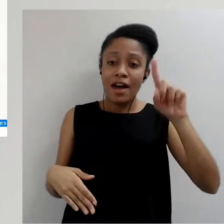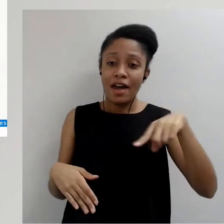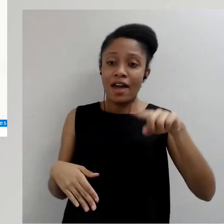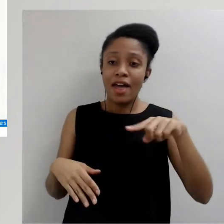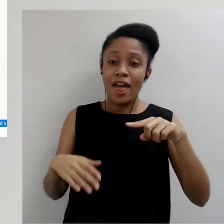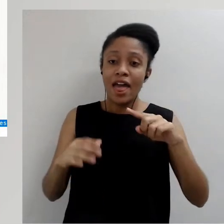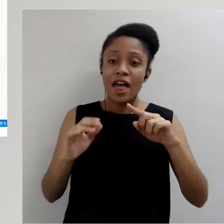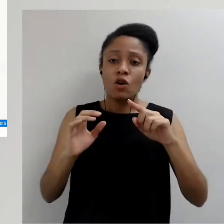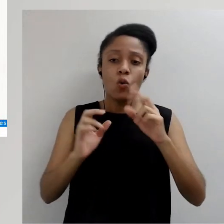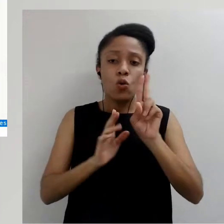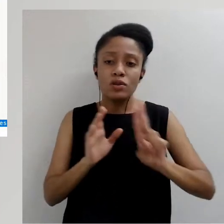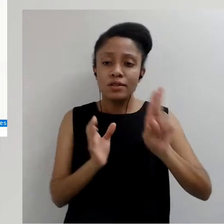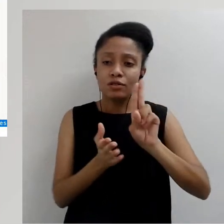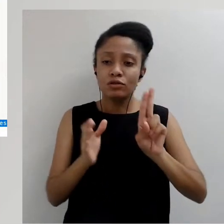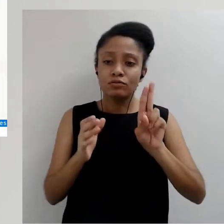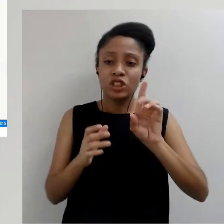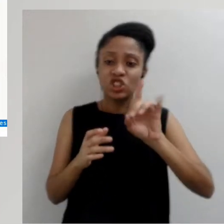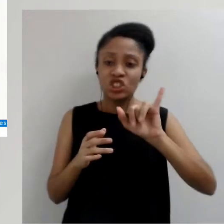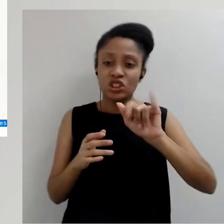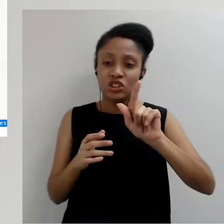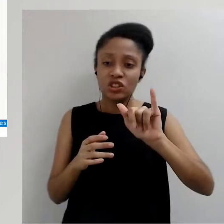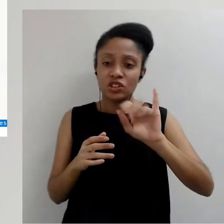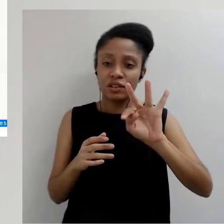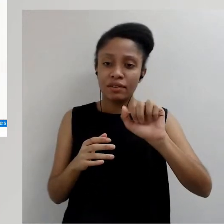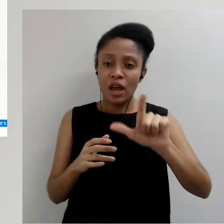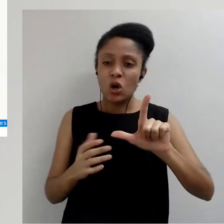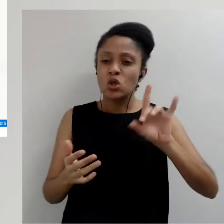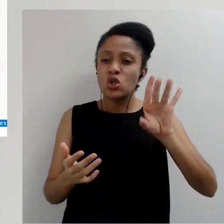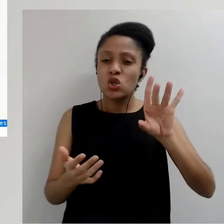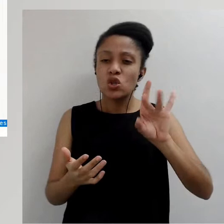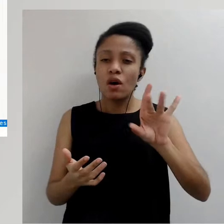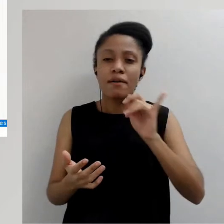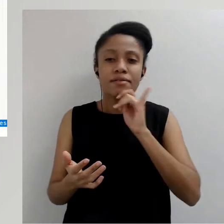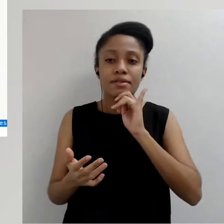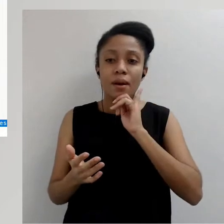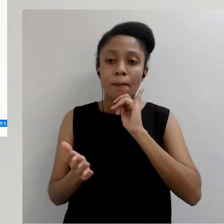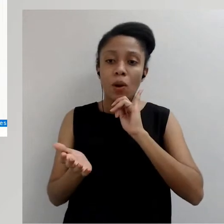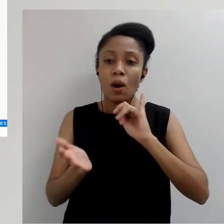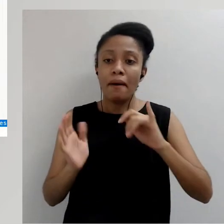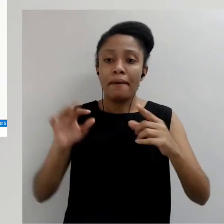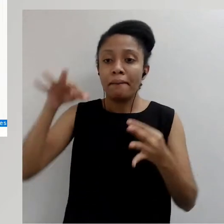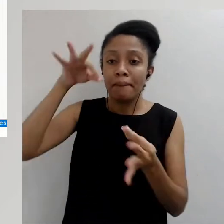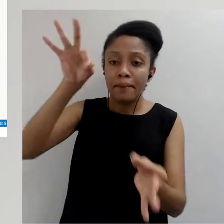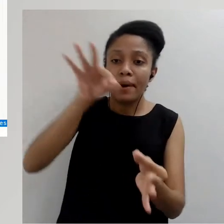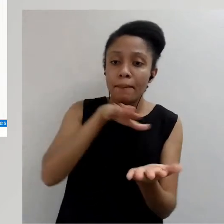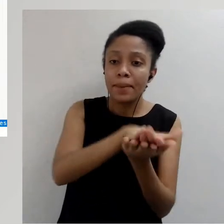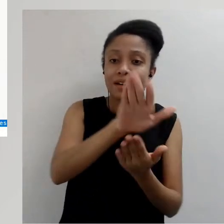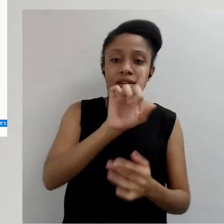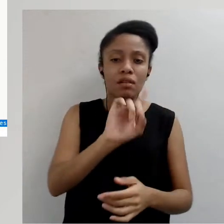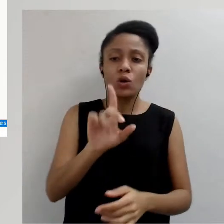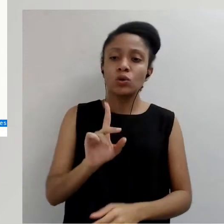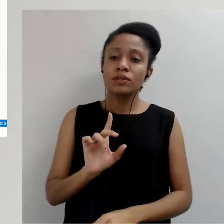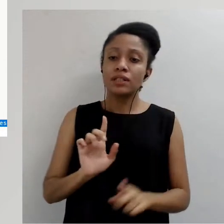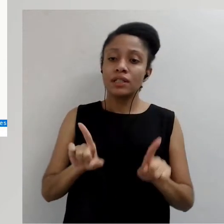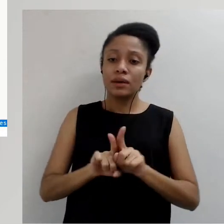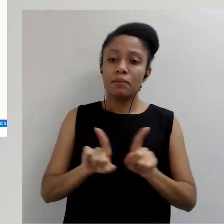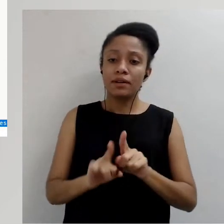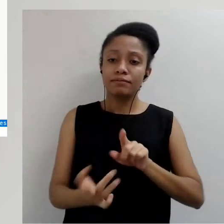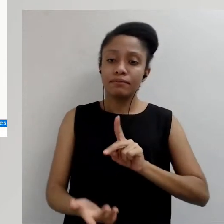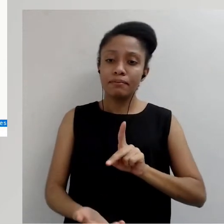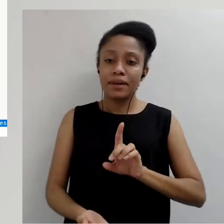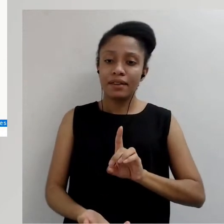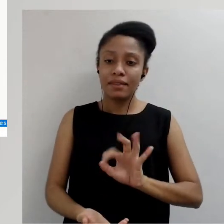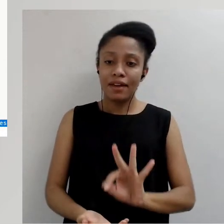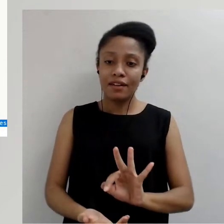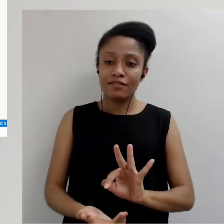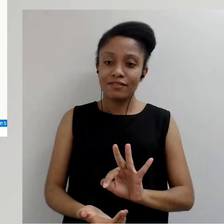offer the sample with the digital sample, not only with the printing one or sending something to the